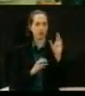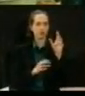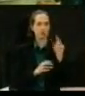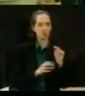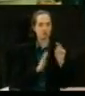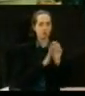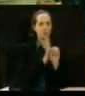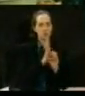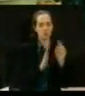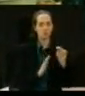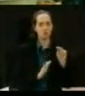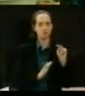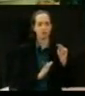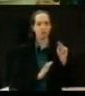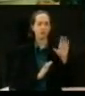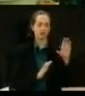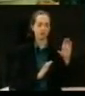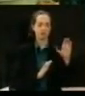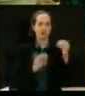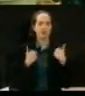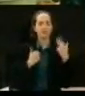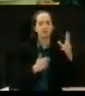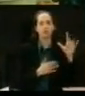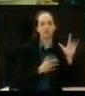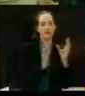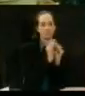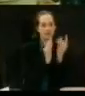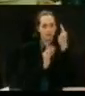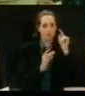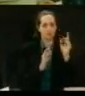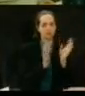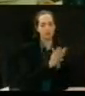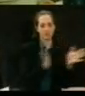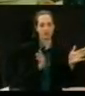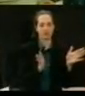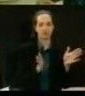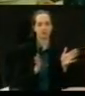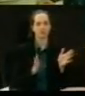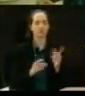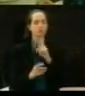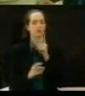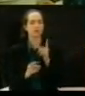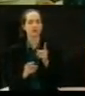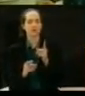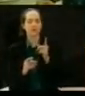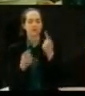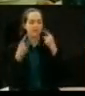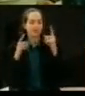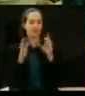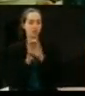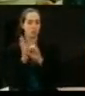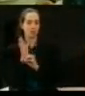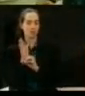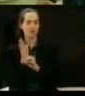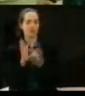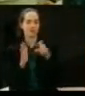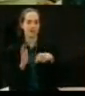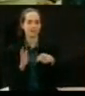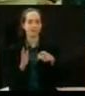public. Enforcement is the key to the success of this ordinance, according to the Tennessee Department of Environment and